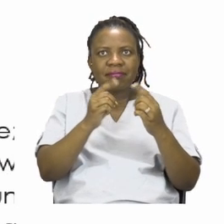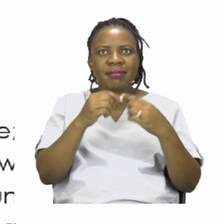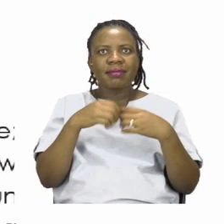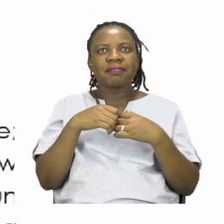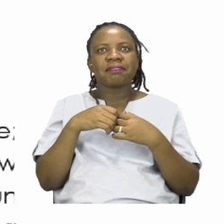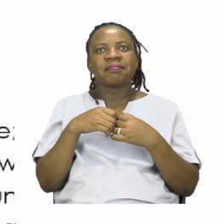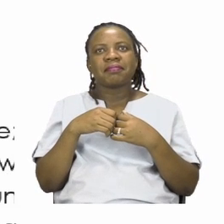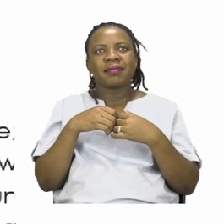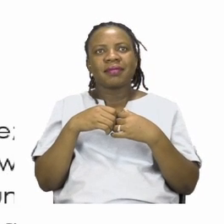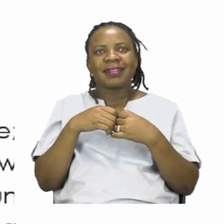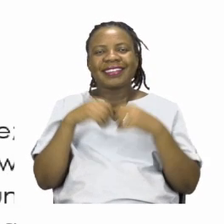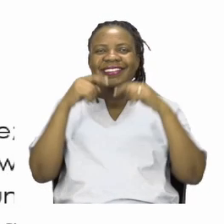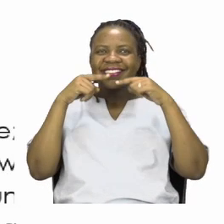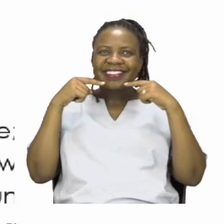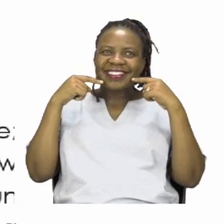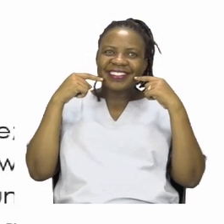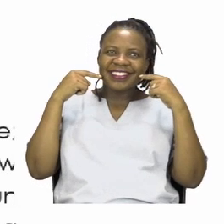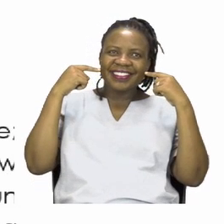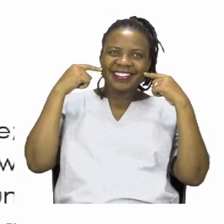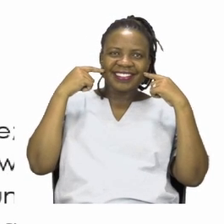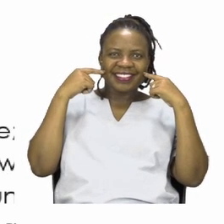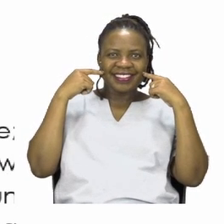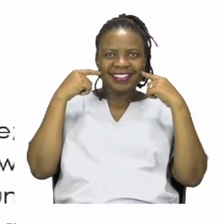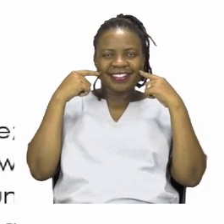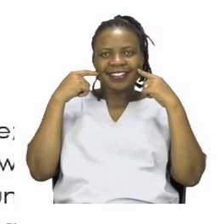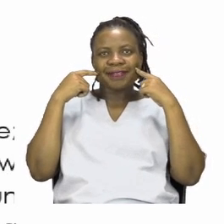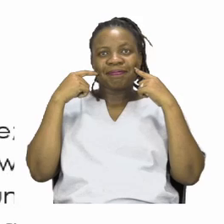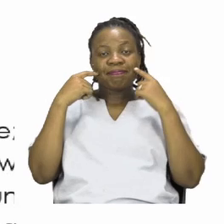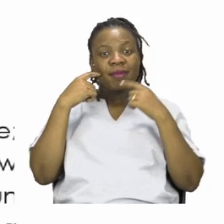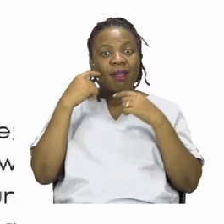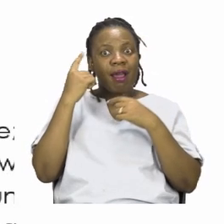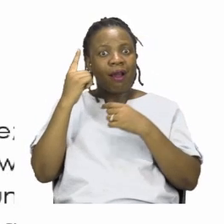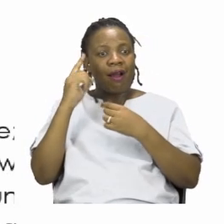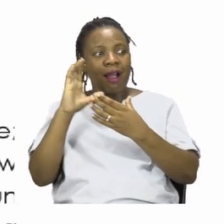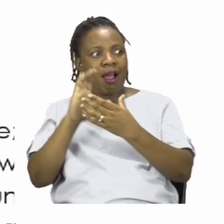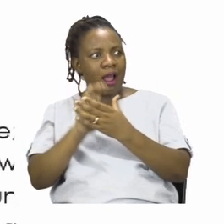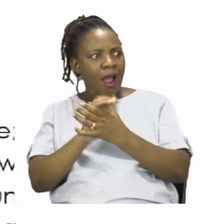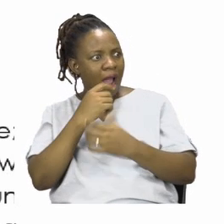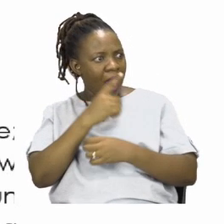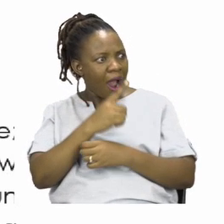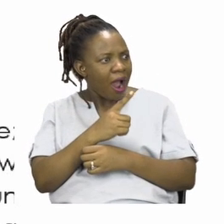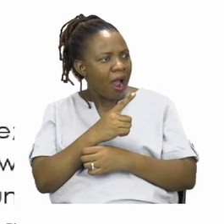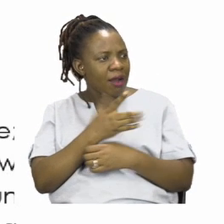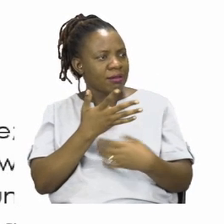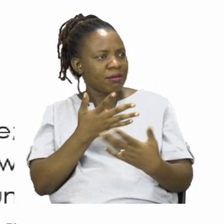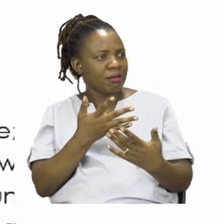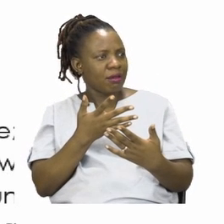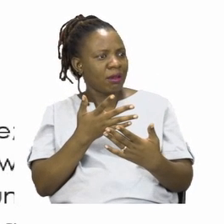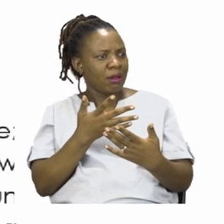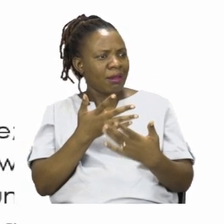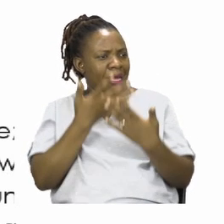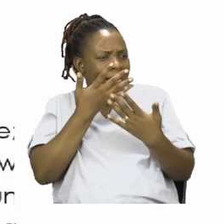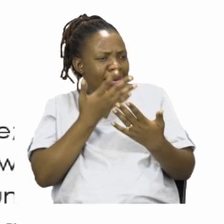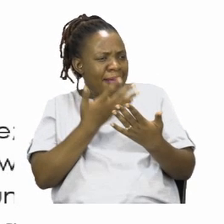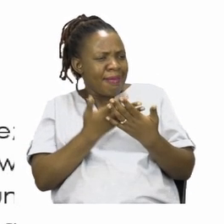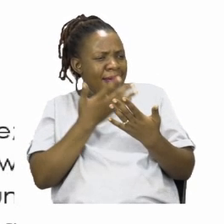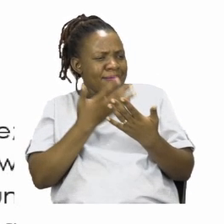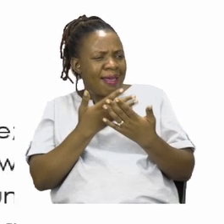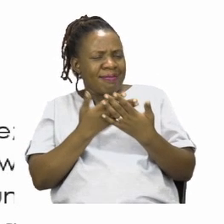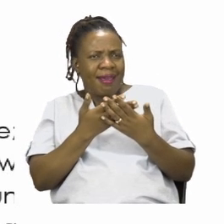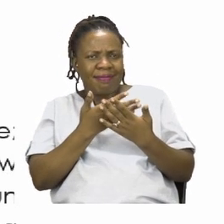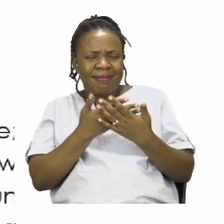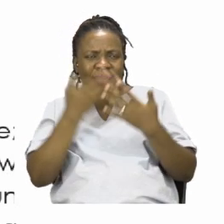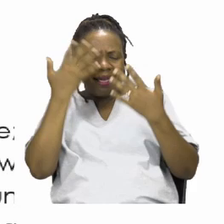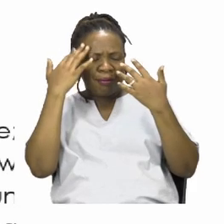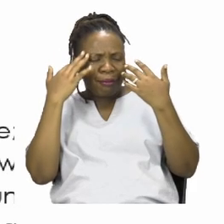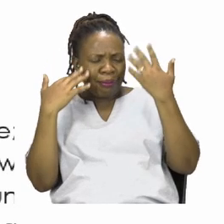all smiling. One of the friends said, "Frosty, you are all sweaty after all